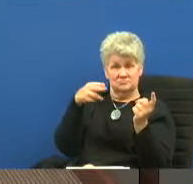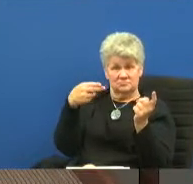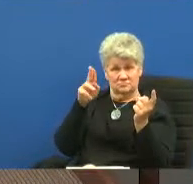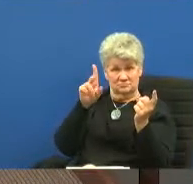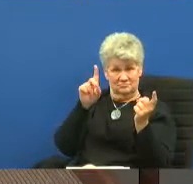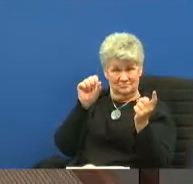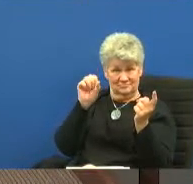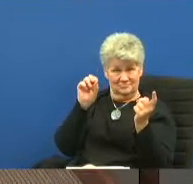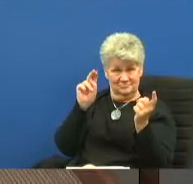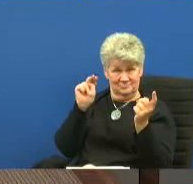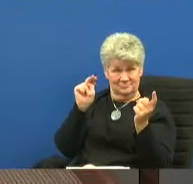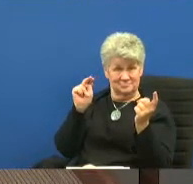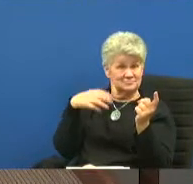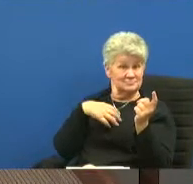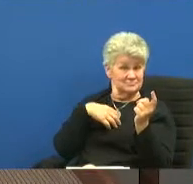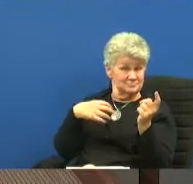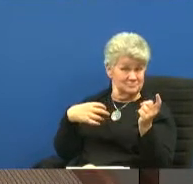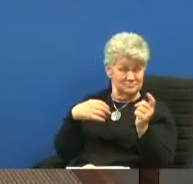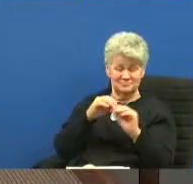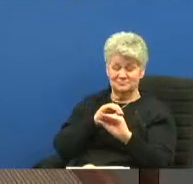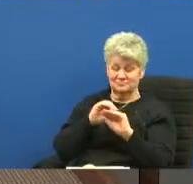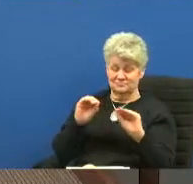Any opposition?